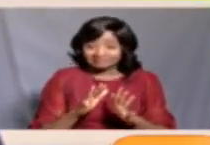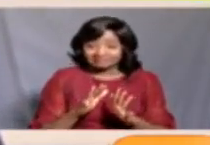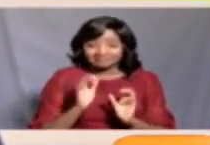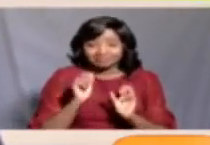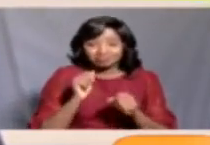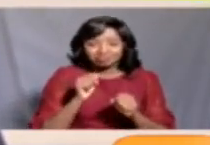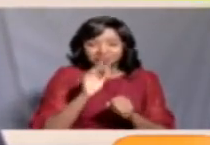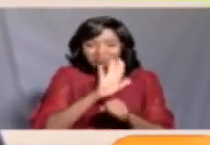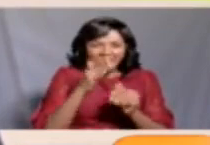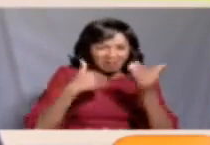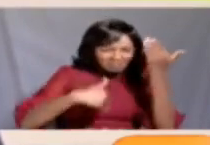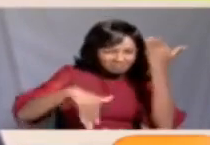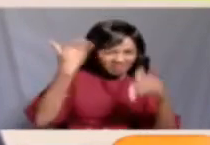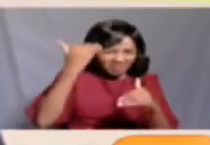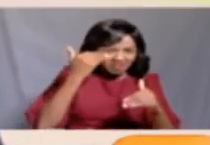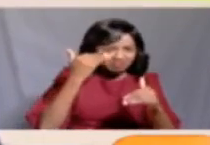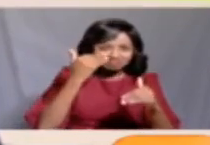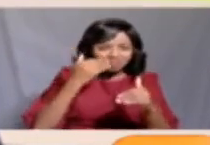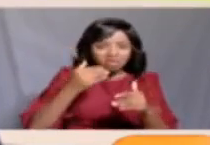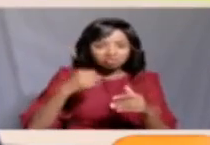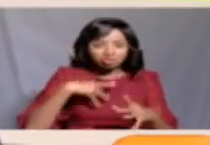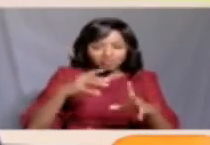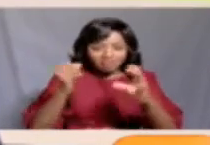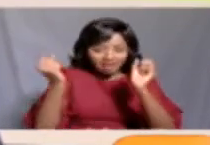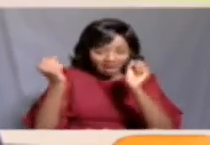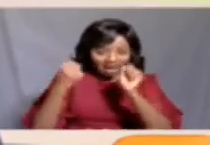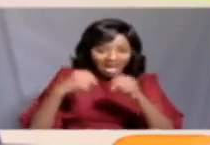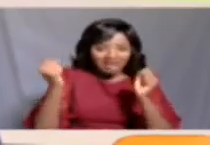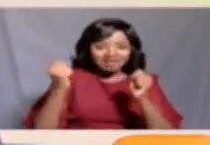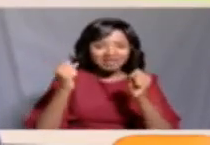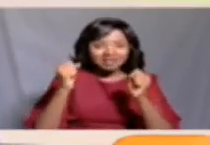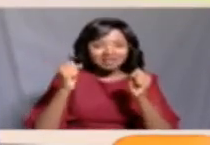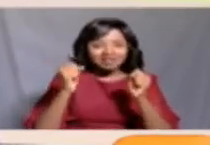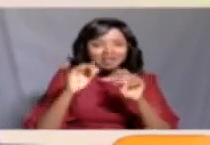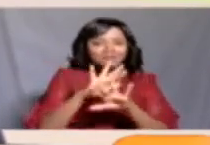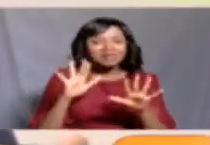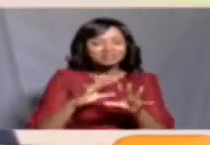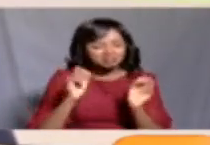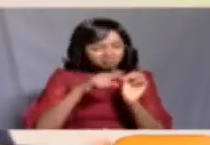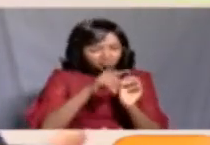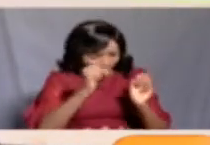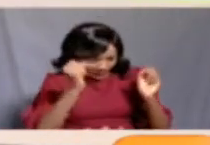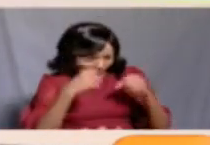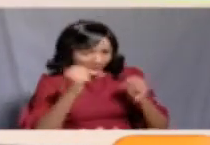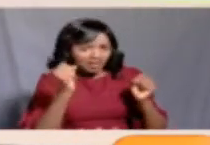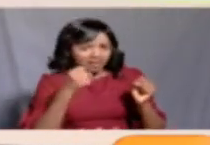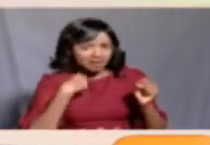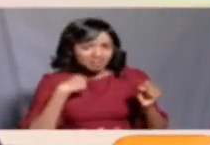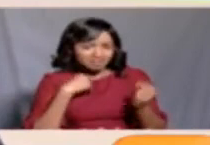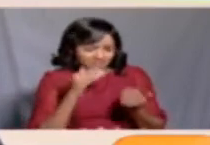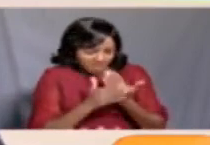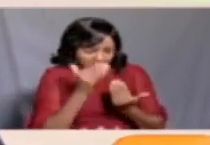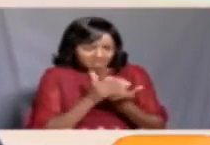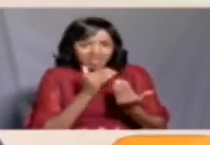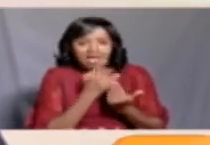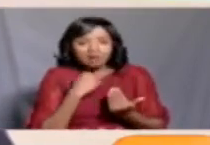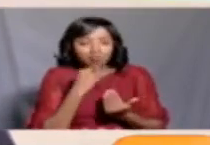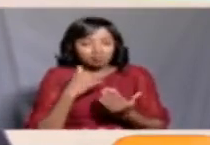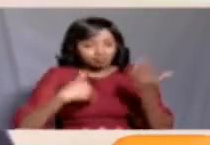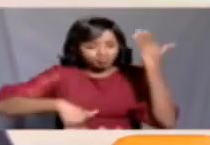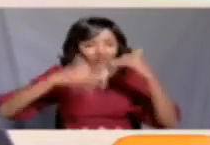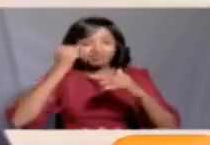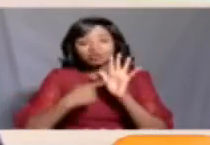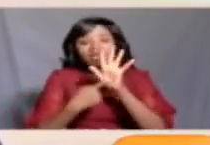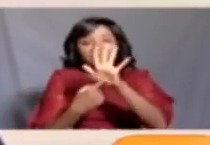the expert, consenting is just the level we want them to be at. Just consenting that I'll be taken care of by professionals. Same thing like